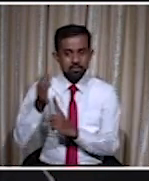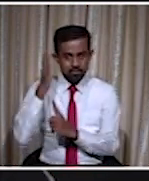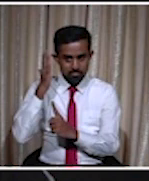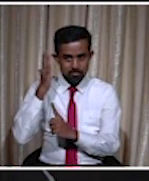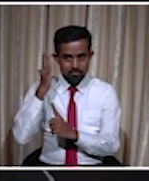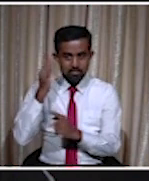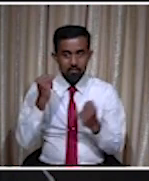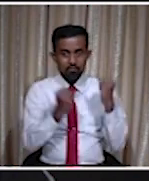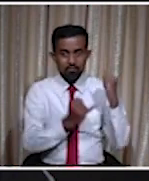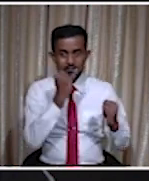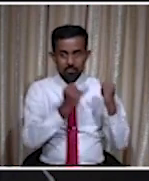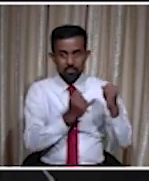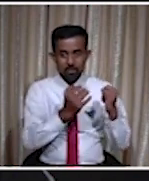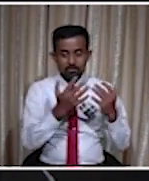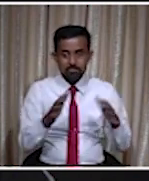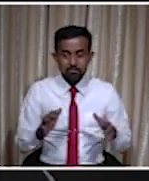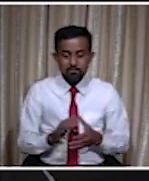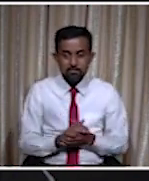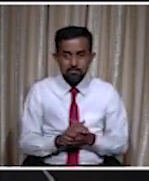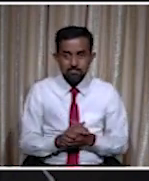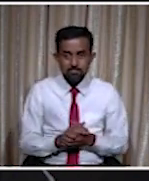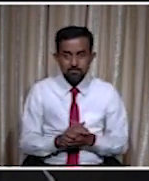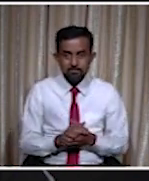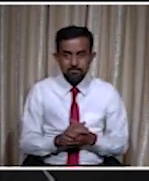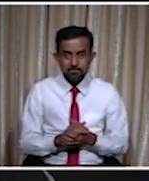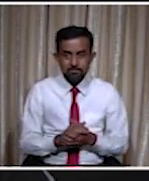I would like to correct that position. And I heard. Thank you. Rohita. The next